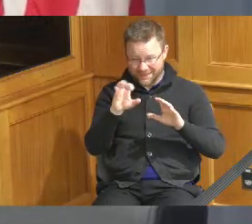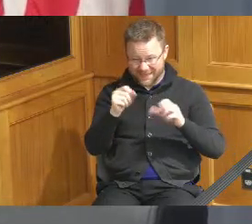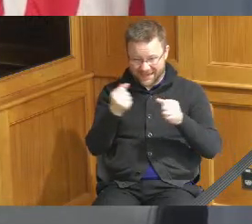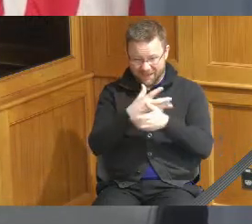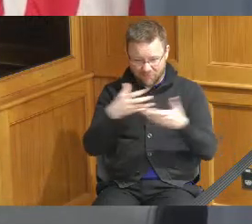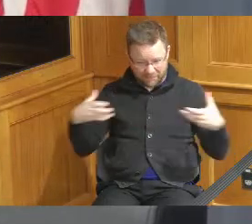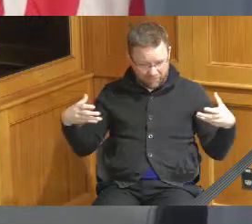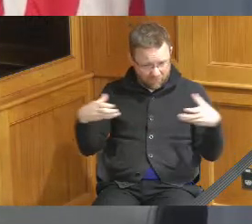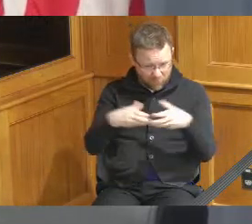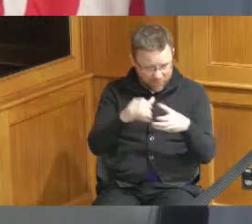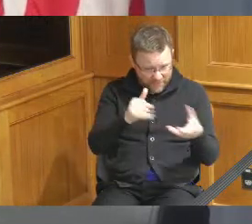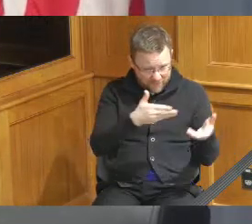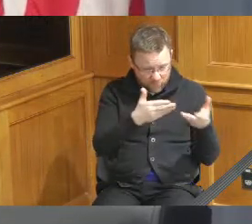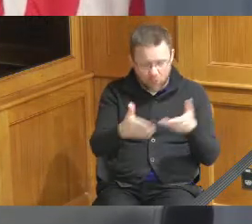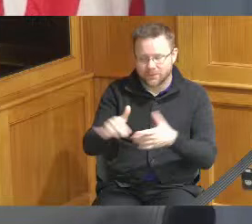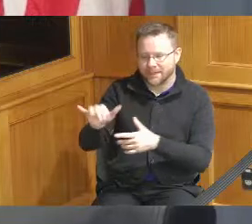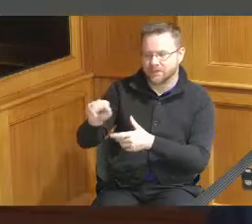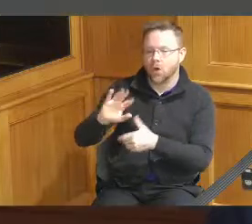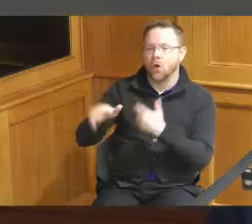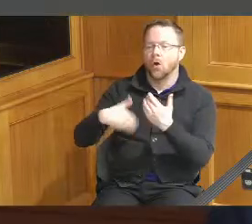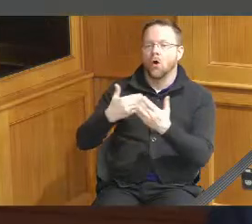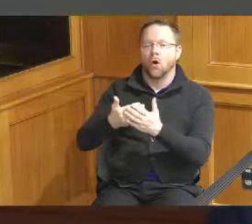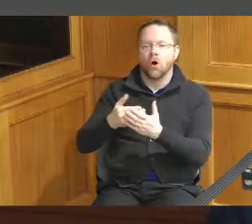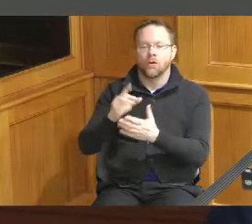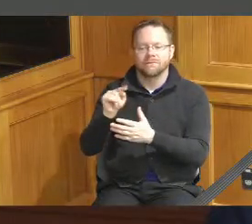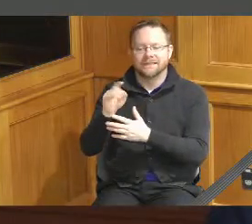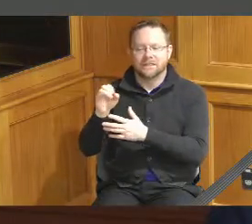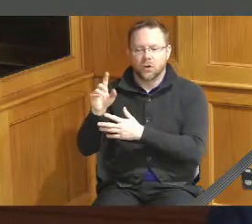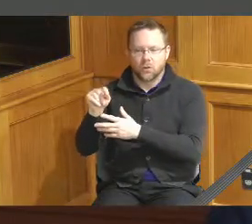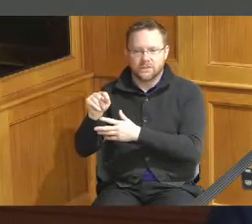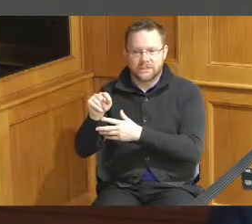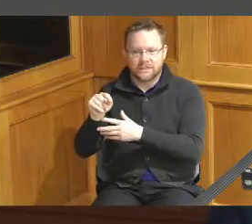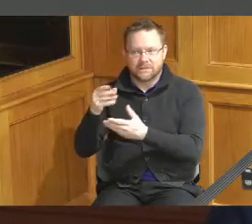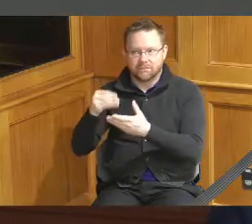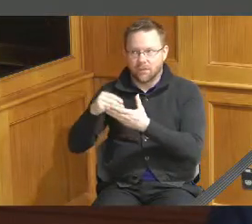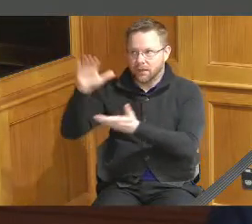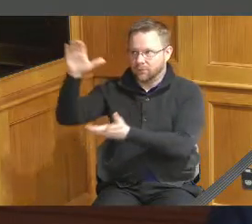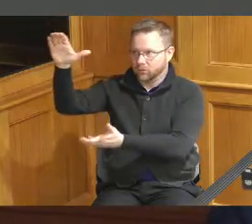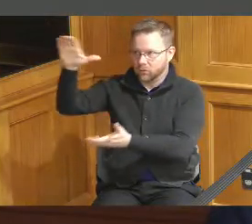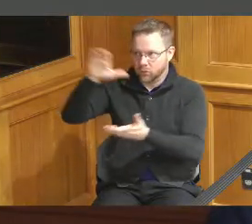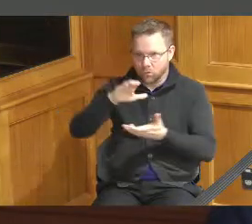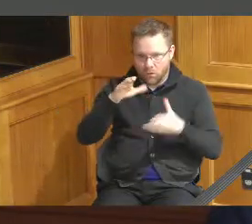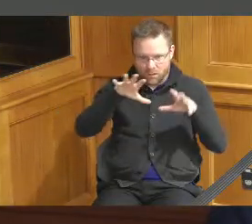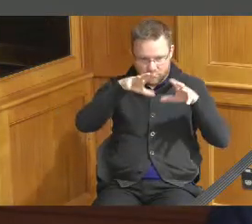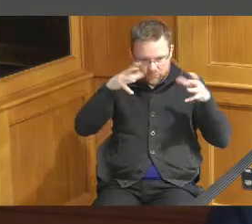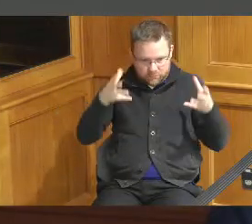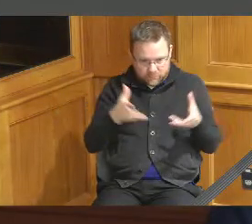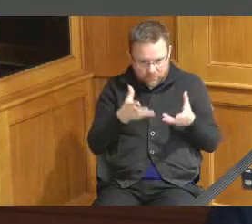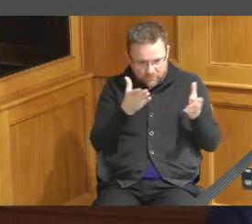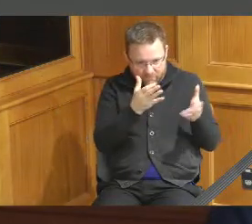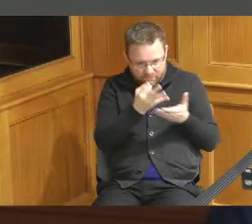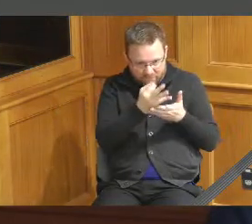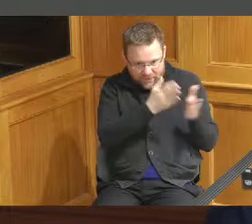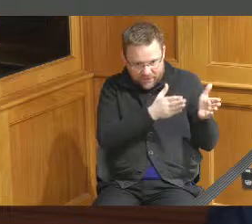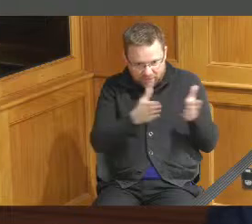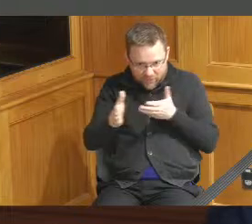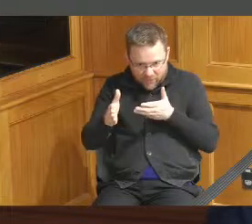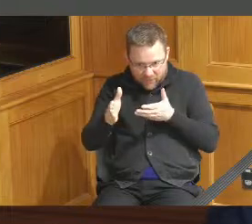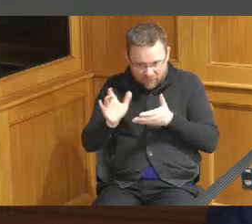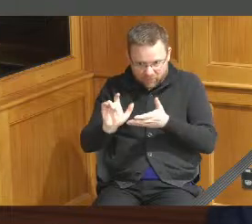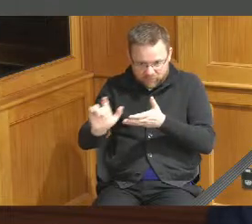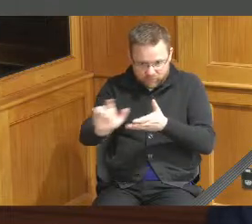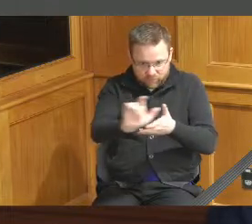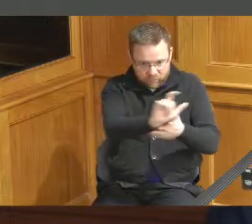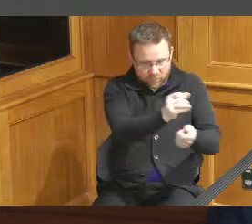that what the proposal is? Yeah, so all of the occupancy tax streams funneled into one common plan of finance to fund